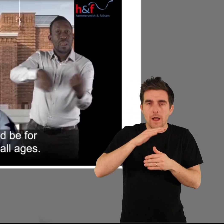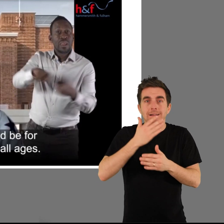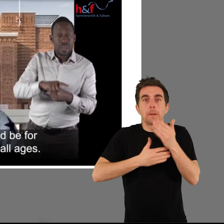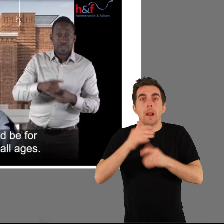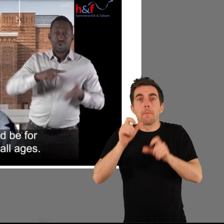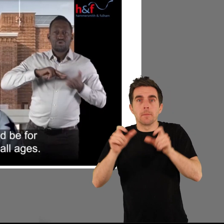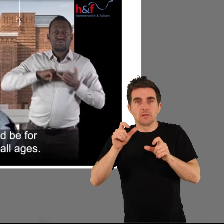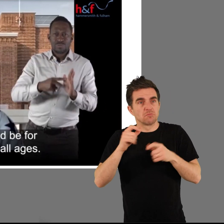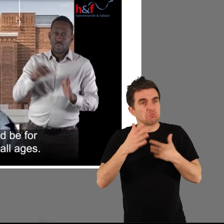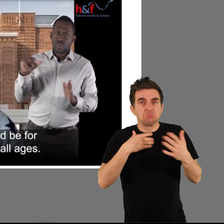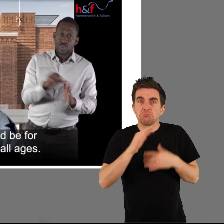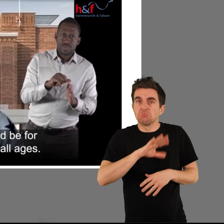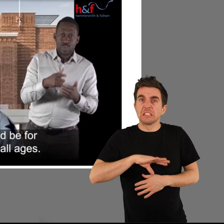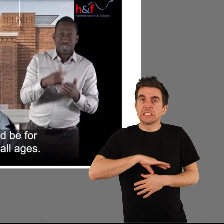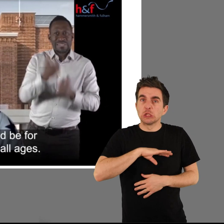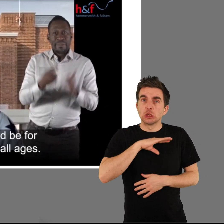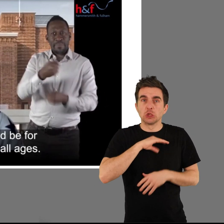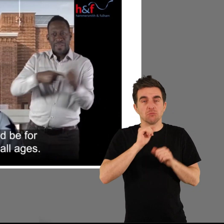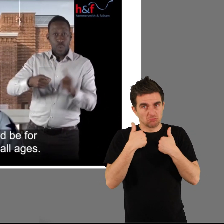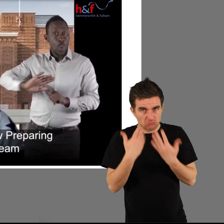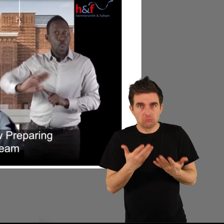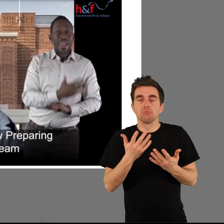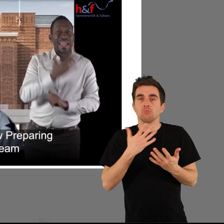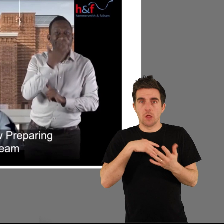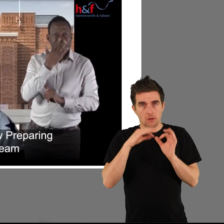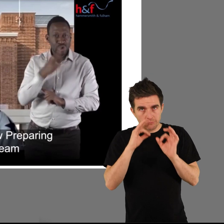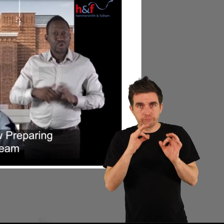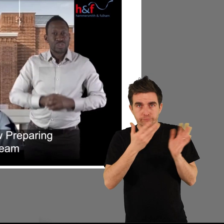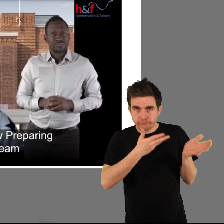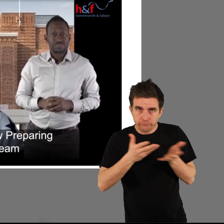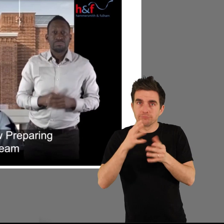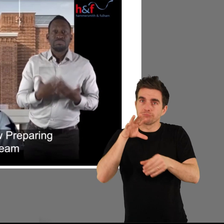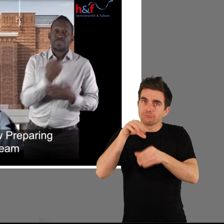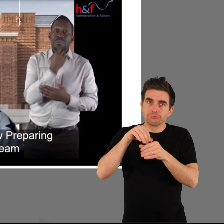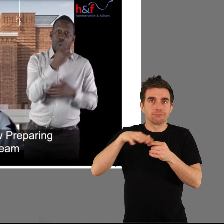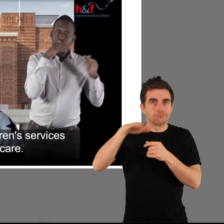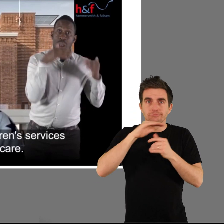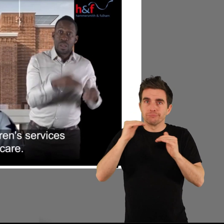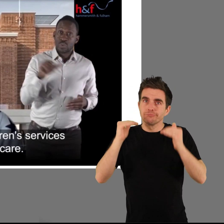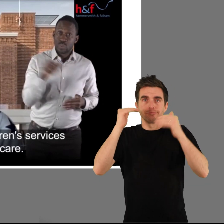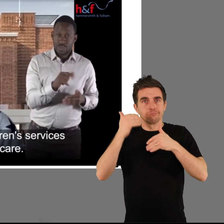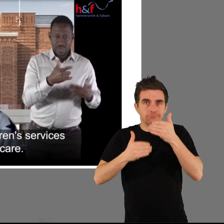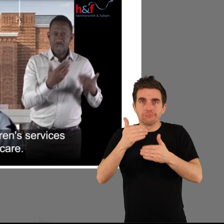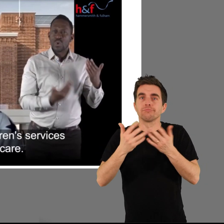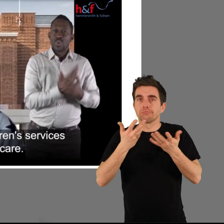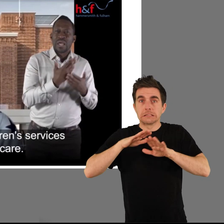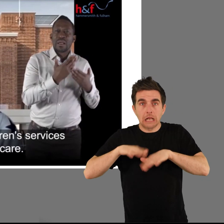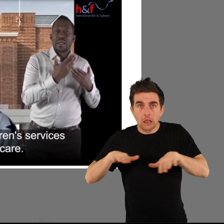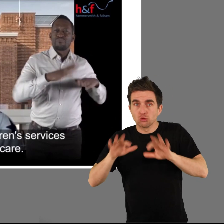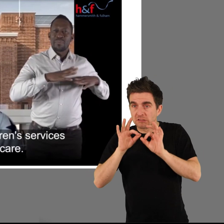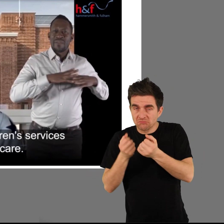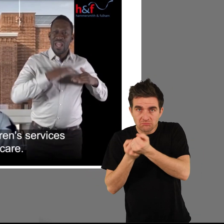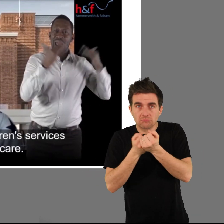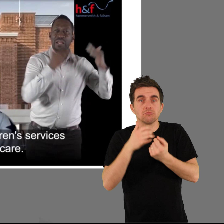be for disabled people of all ages. There should be a new Preparing for Adulthood team that brings together children's services